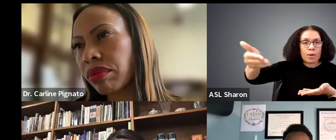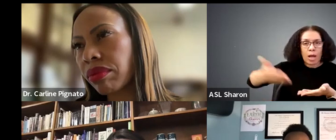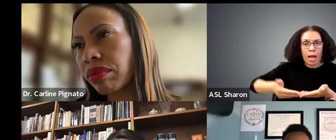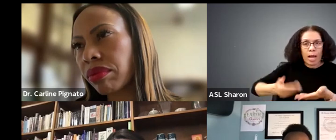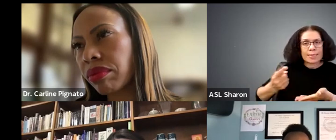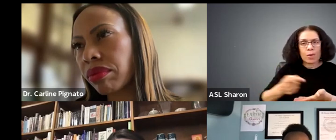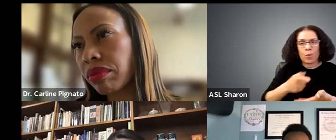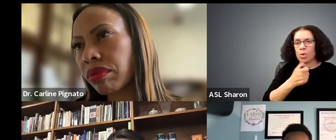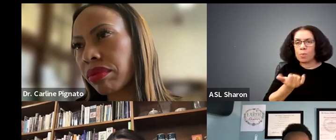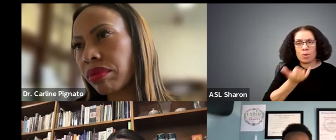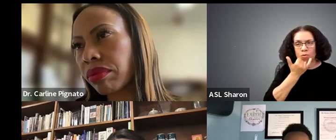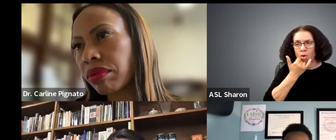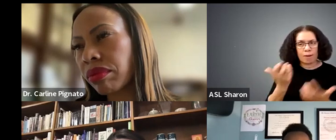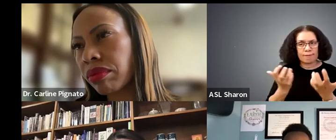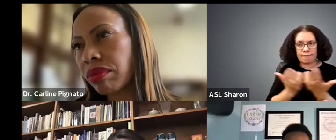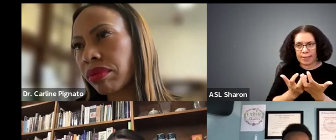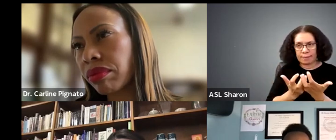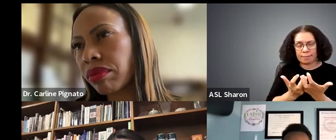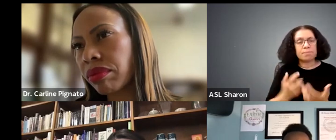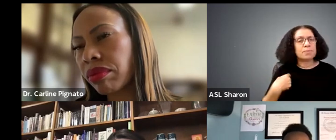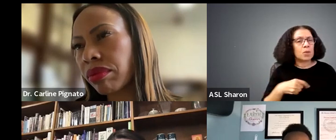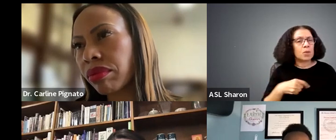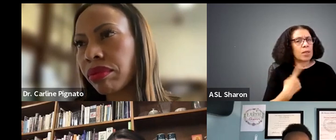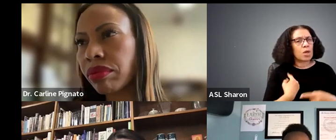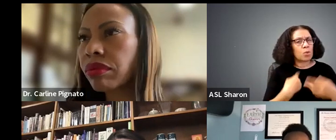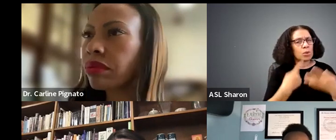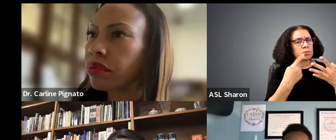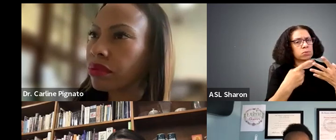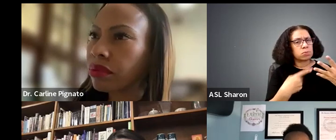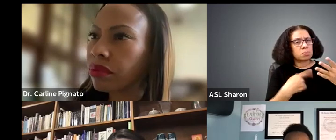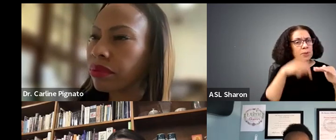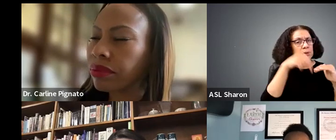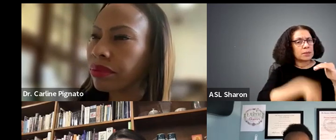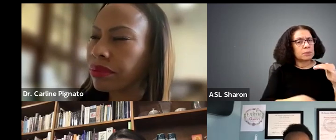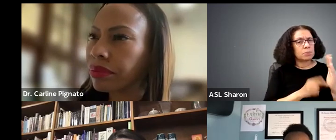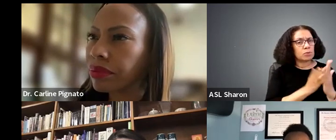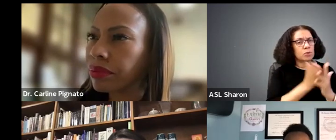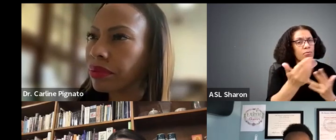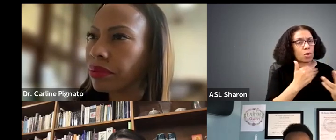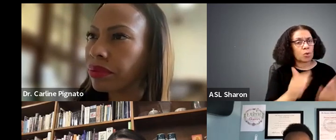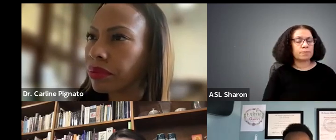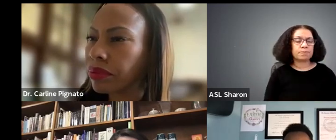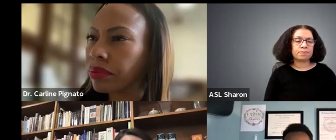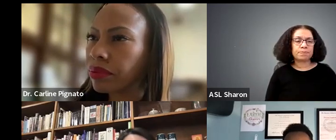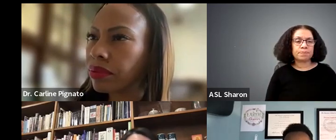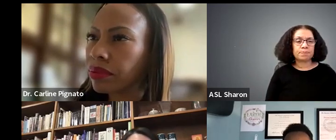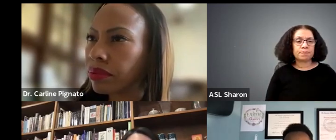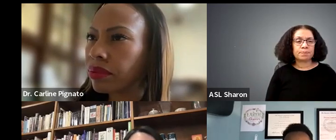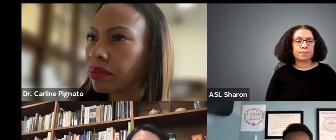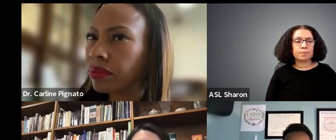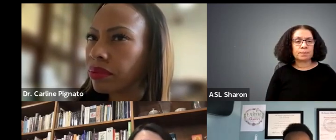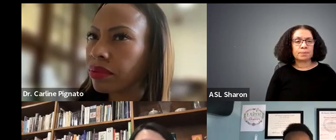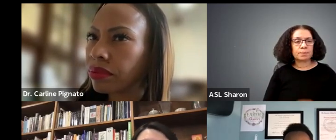hired. But I think we'll cover all those bases pretty well this time around. Let's see what else is here.